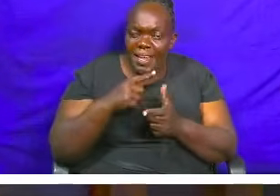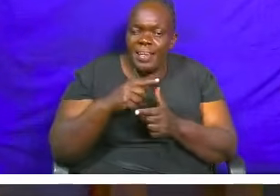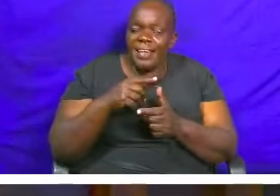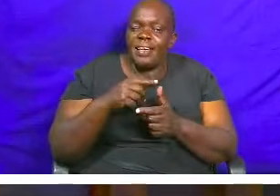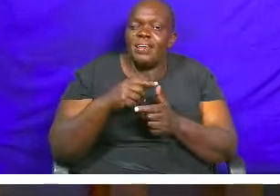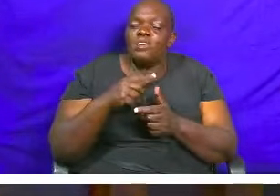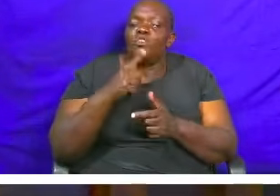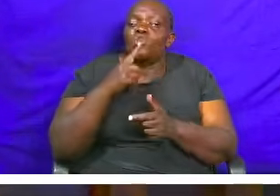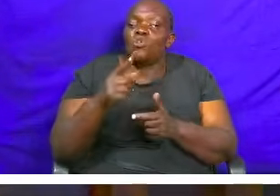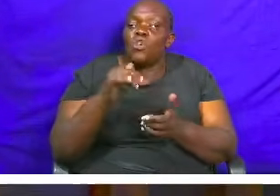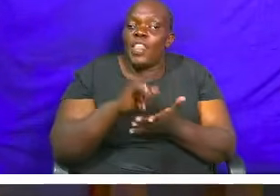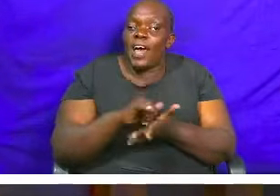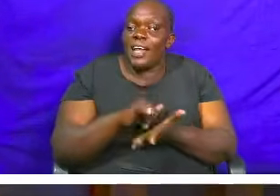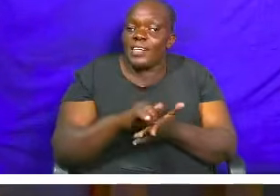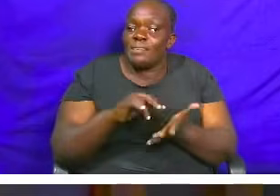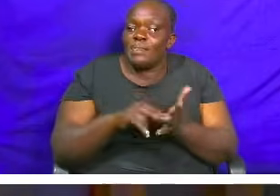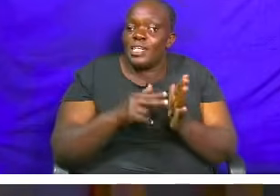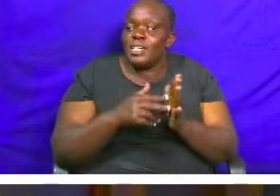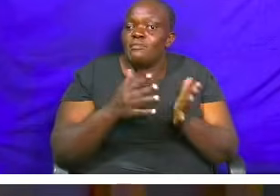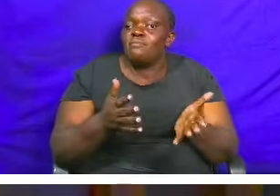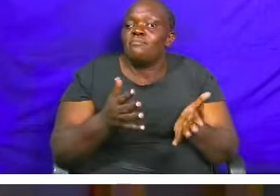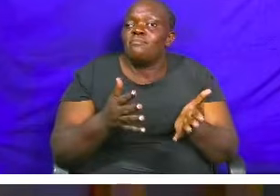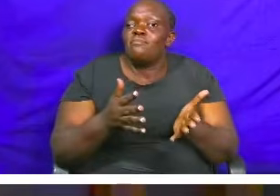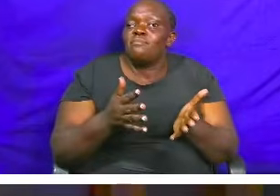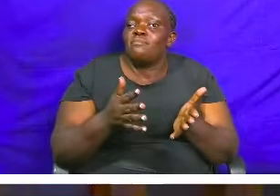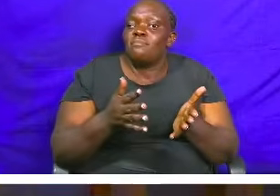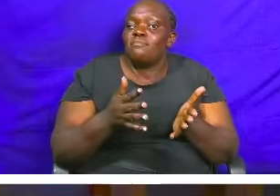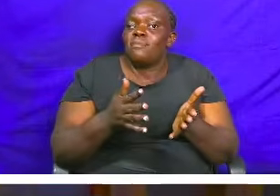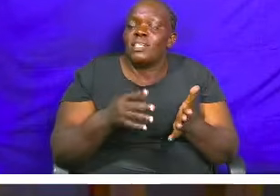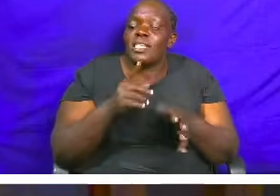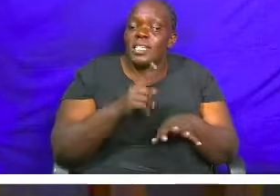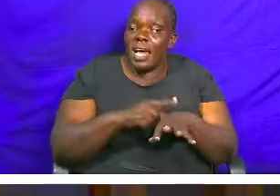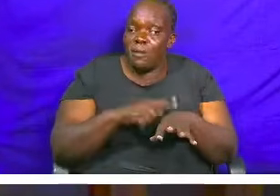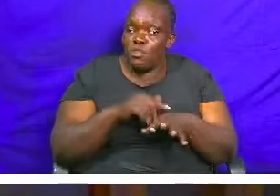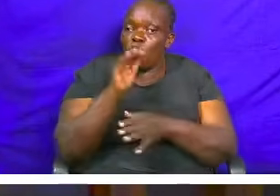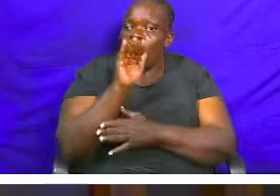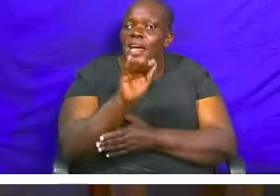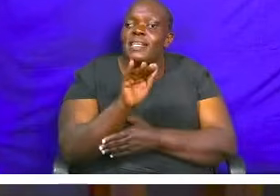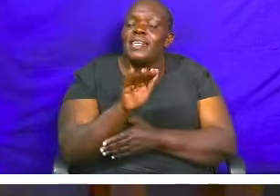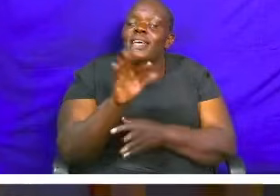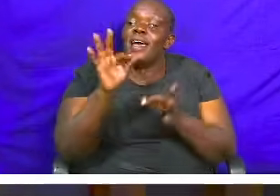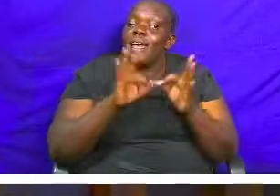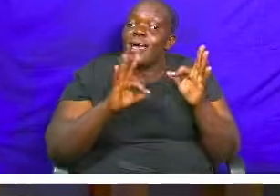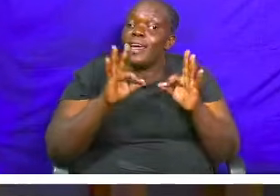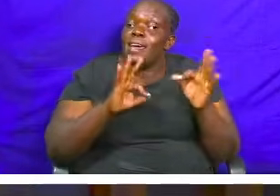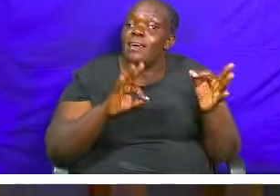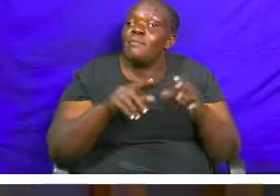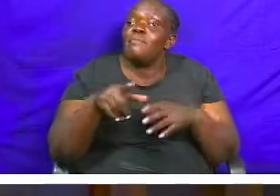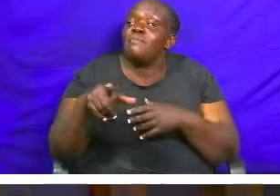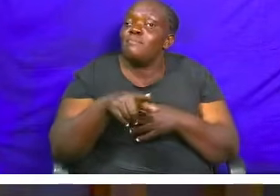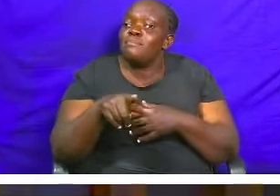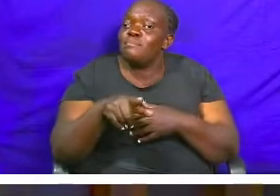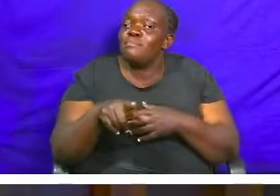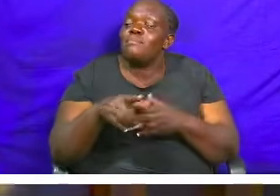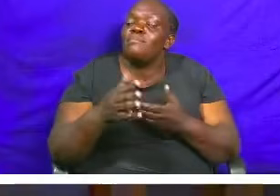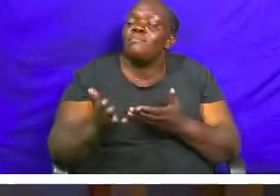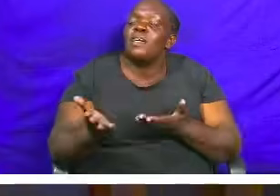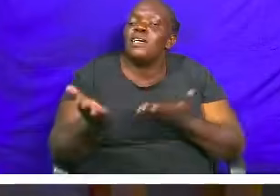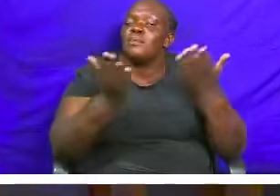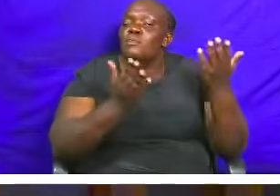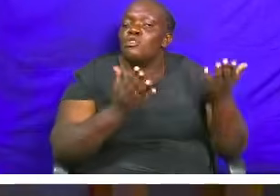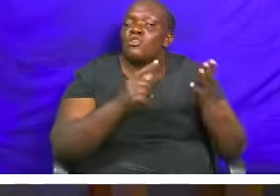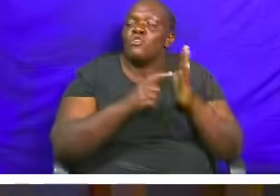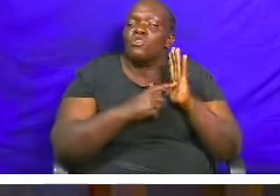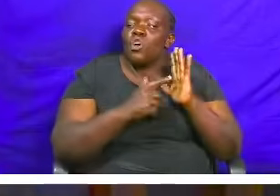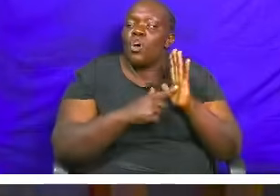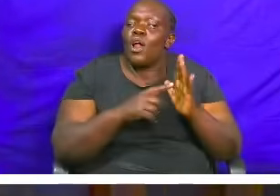So that affected security of supply. So when you ask whether this petroleum that has been imported, you are shown a lineup